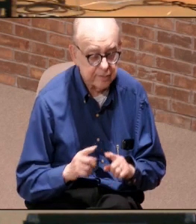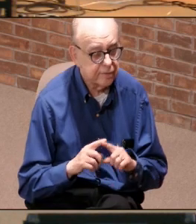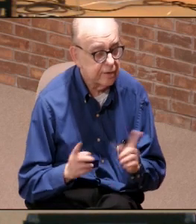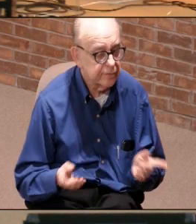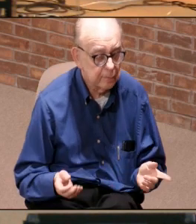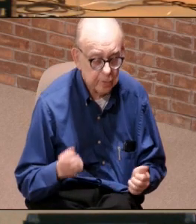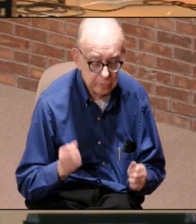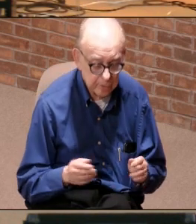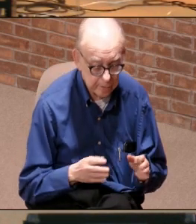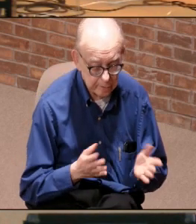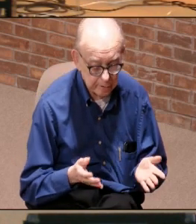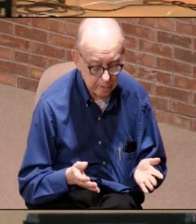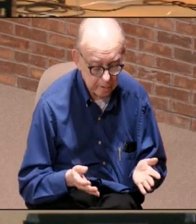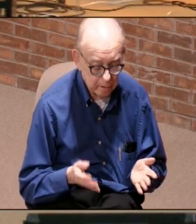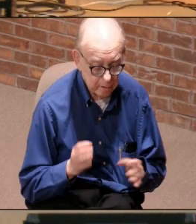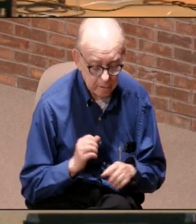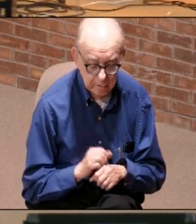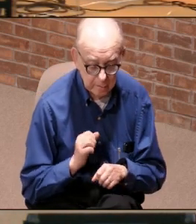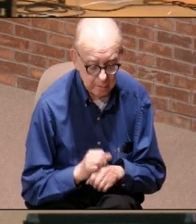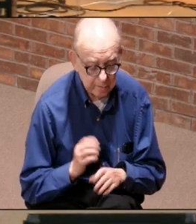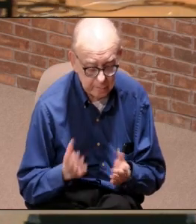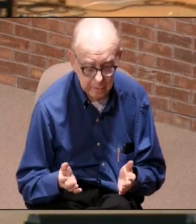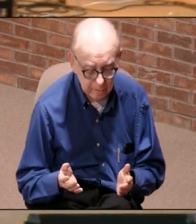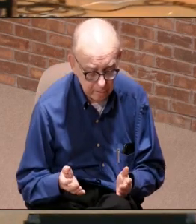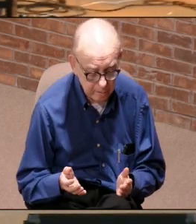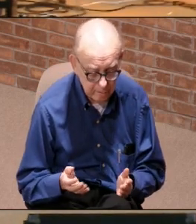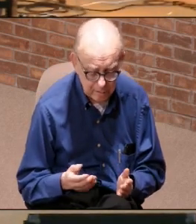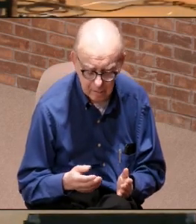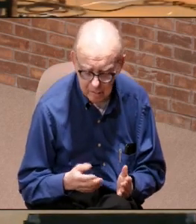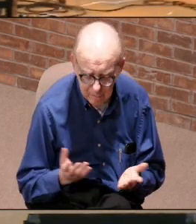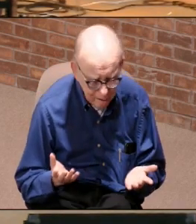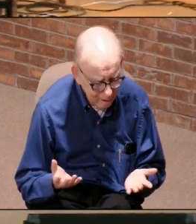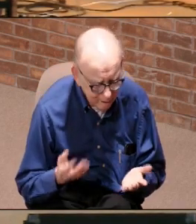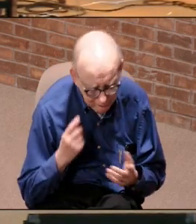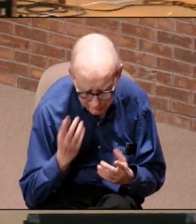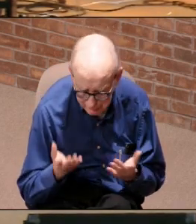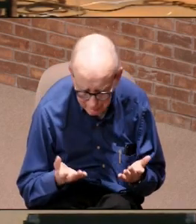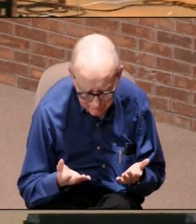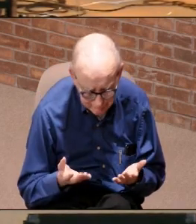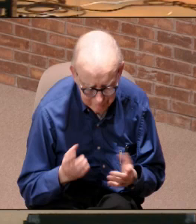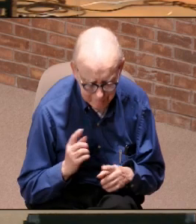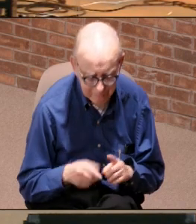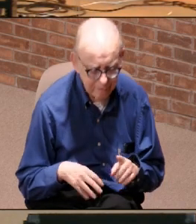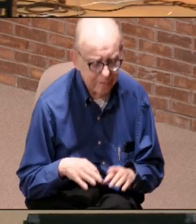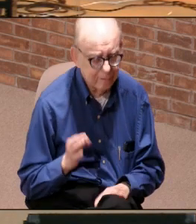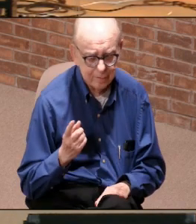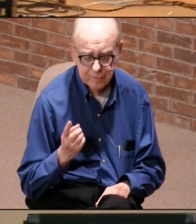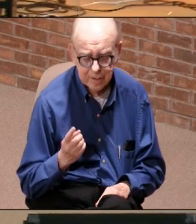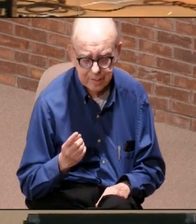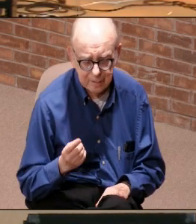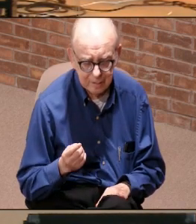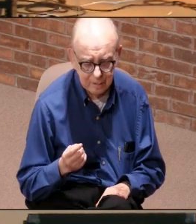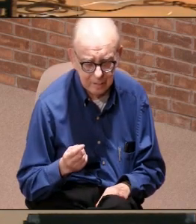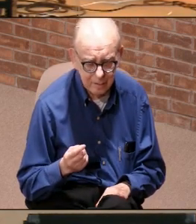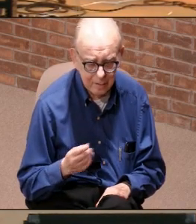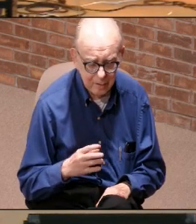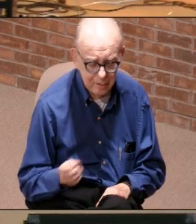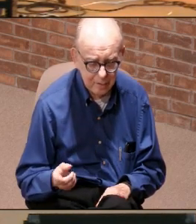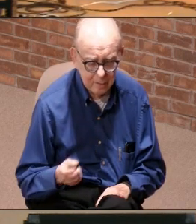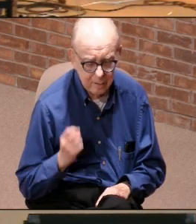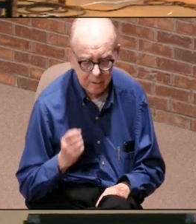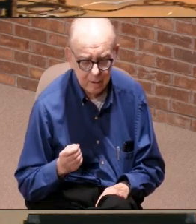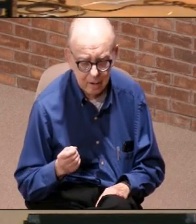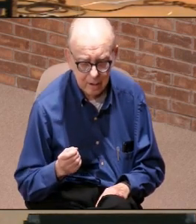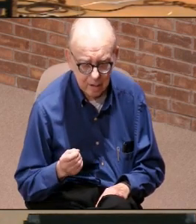different. And you work and you work and you work and you strain and you strain and you strain. And you can't figure it out. And then all of